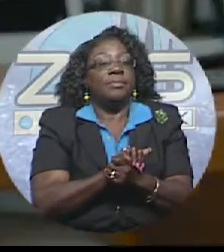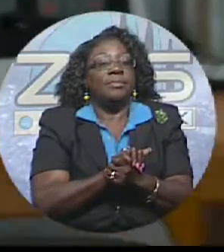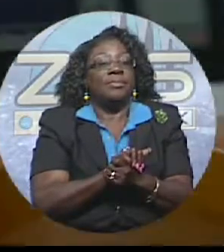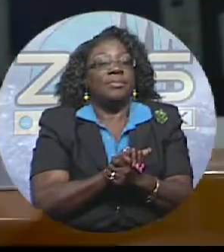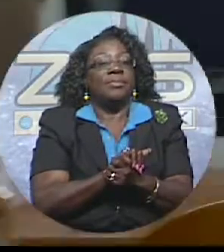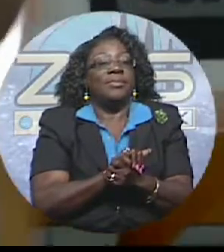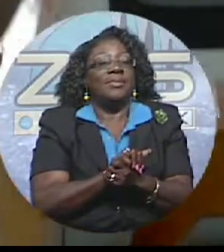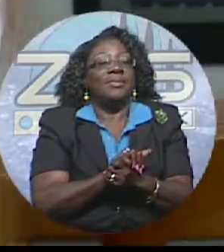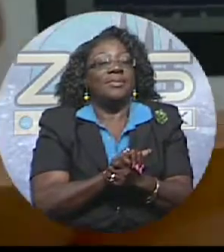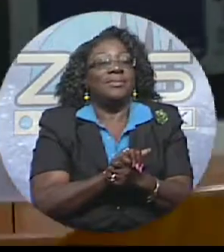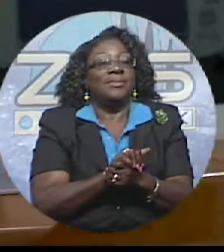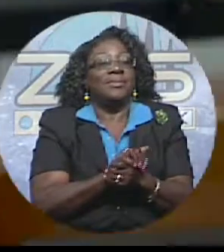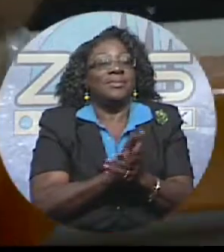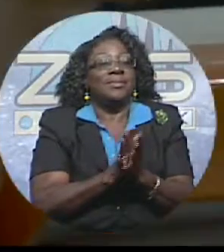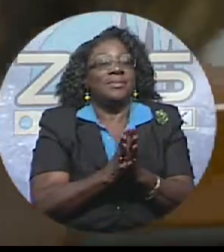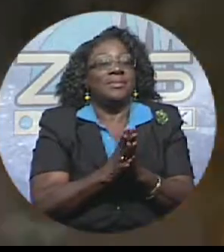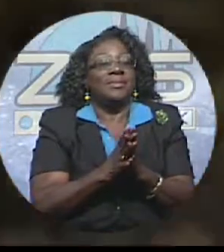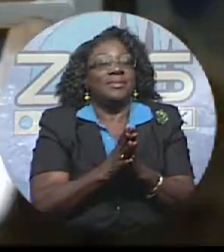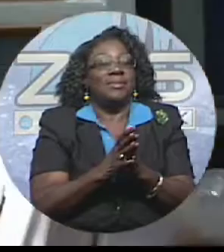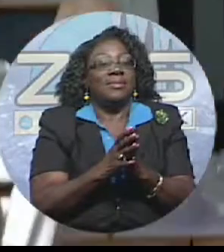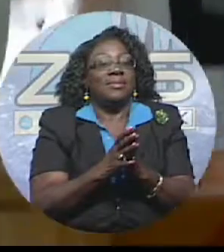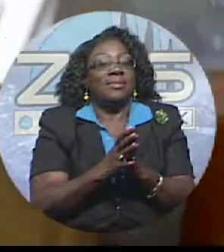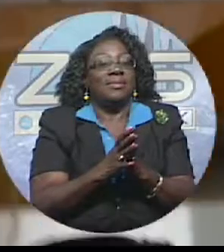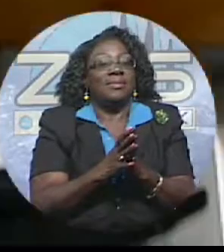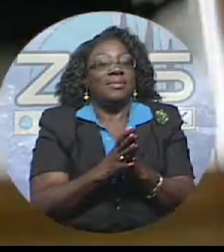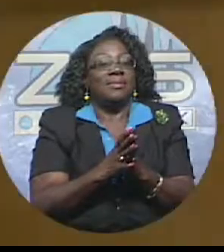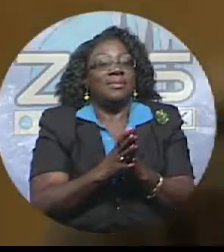Hello there. Chancellor.